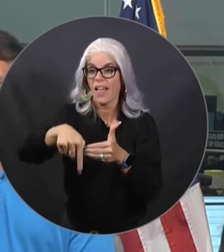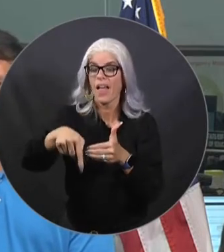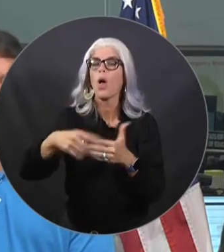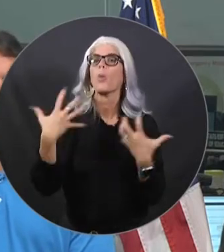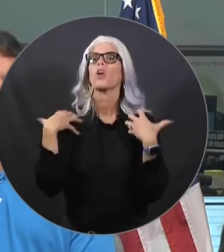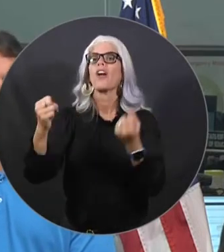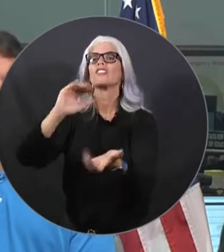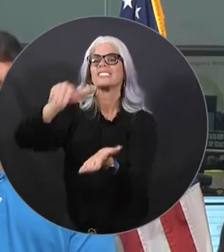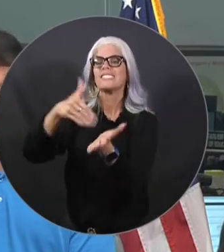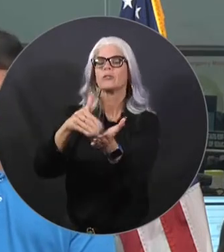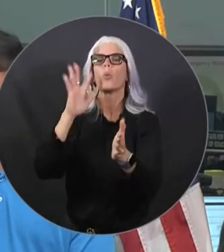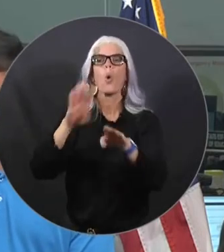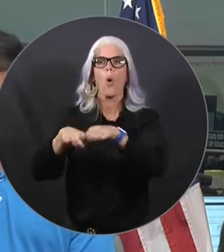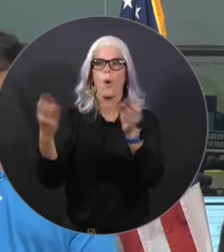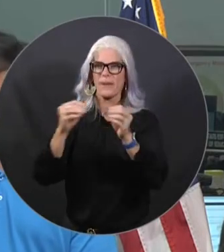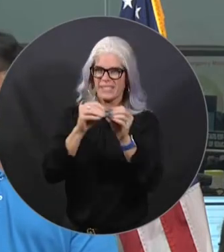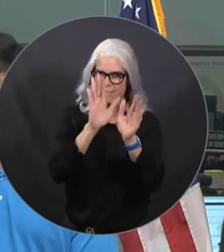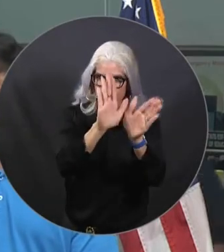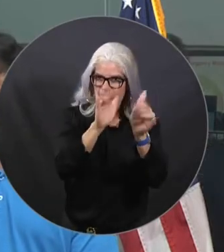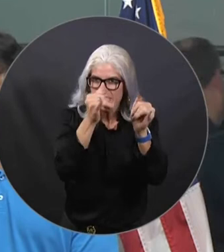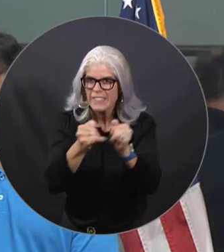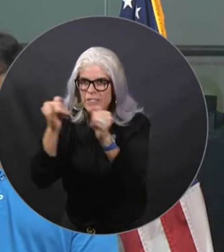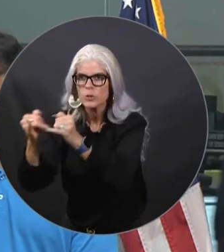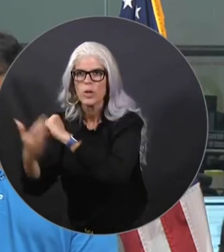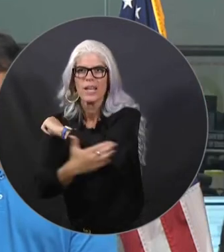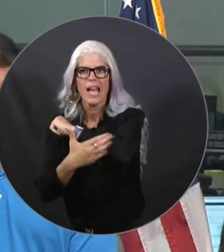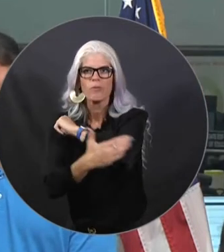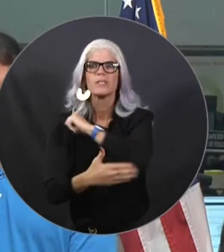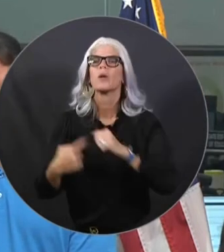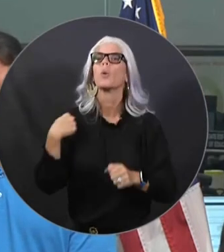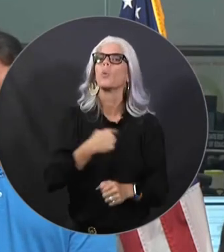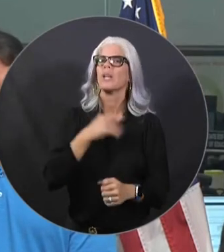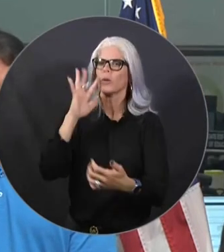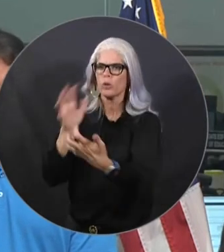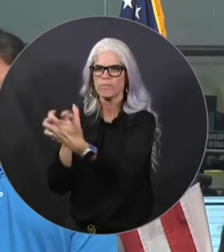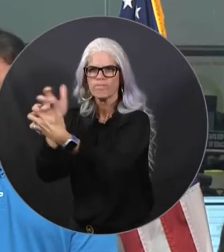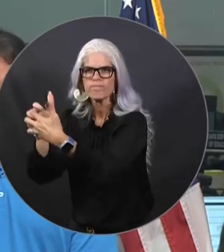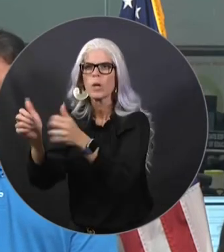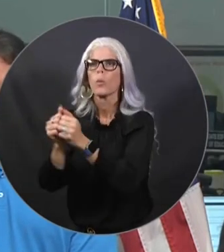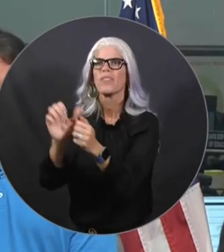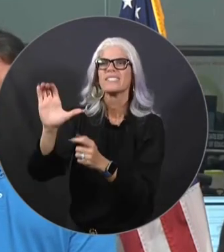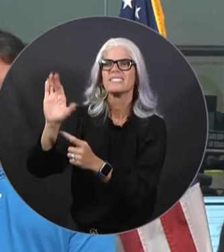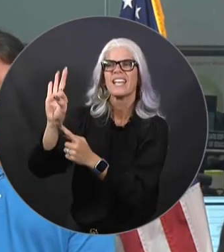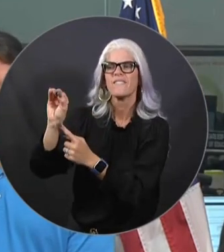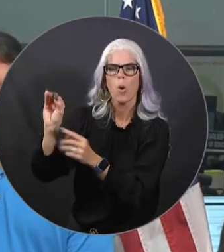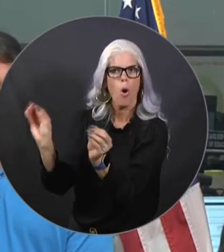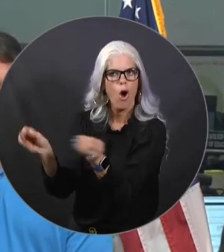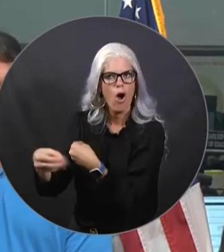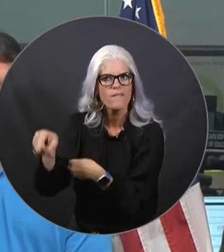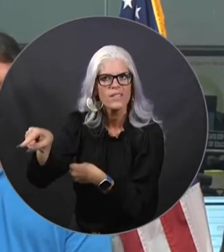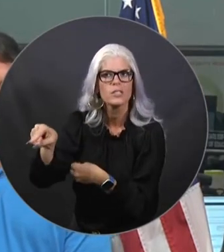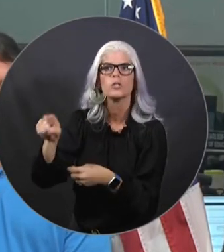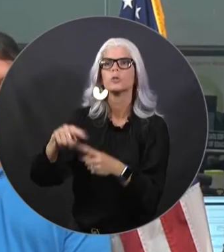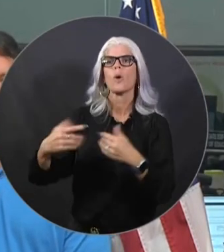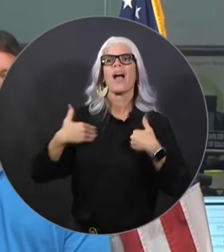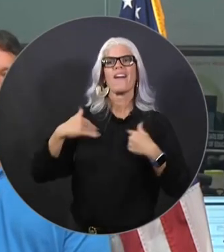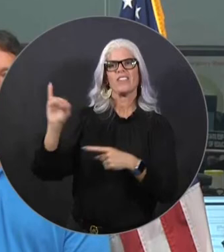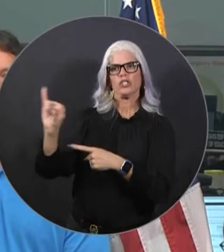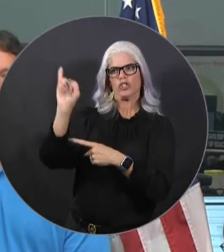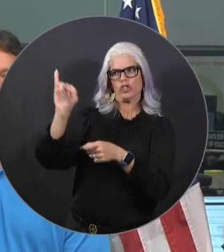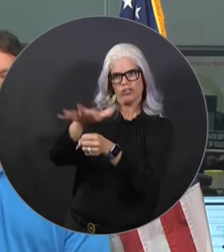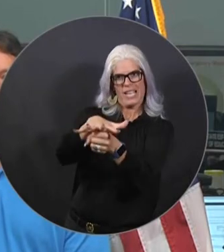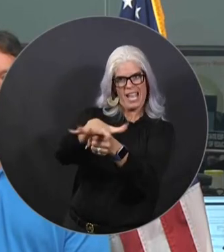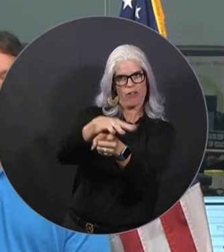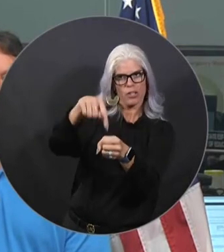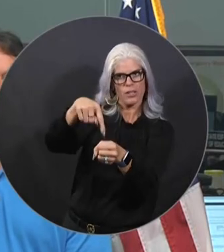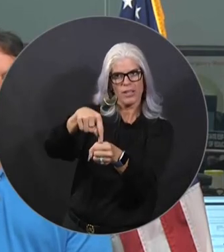again, as the governor has mentioned before, we will team up with the CFO's office to have insurance villages. We will team up with individuals like